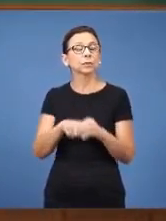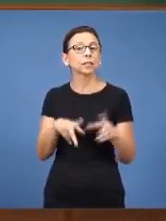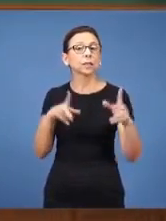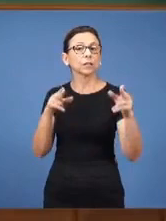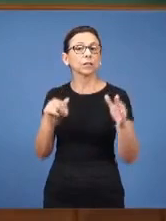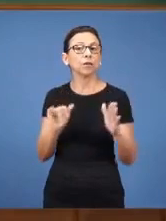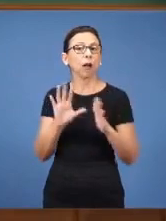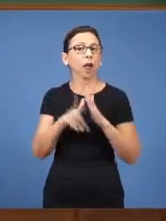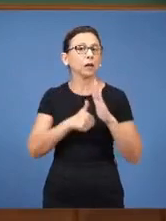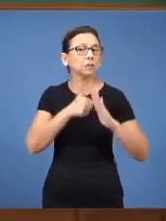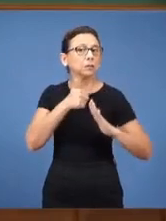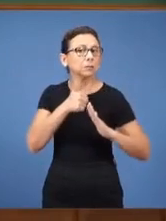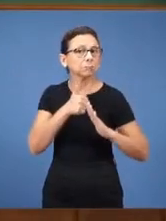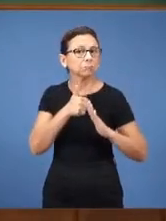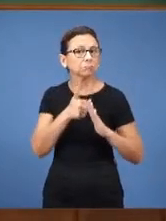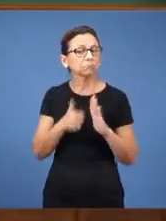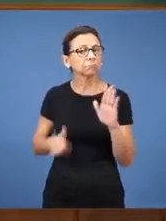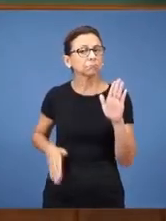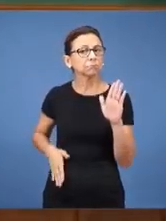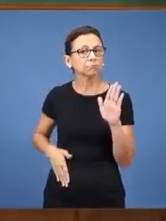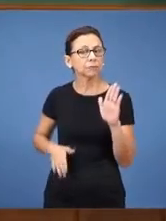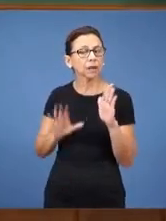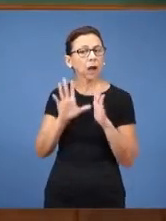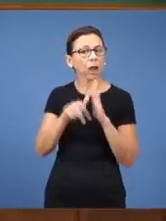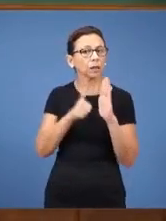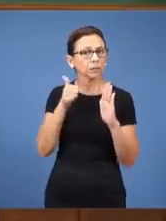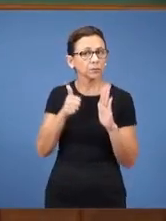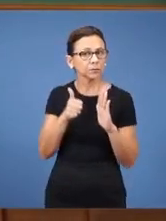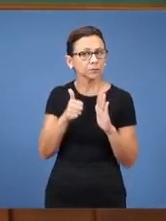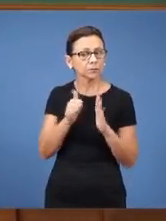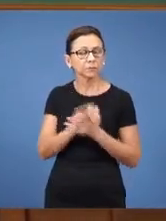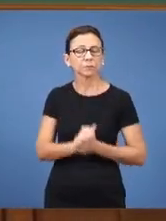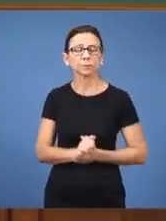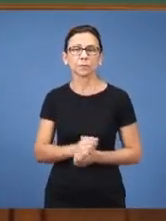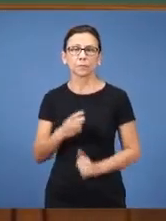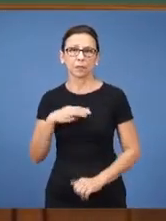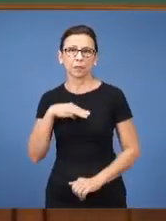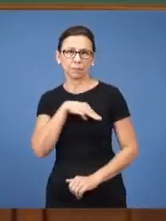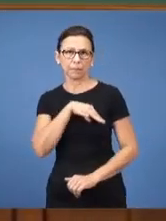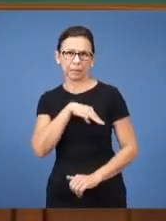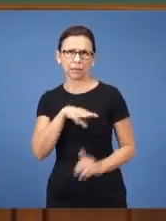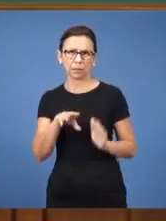The Lord will come as a thief. So then you go to the book of Matthew.